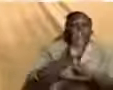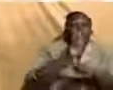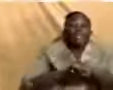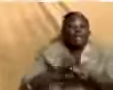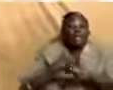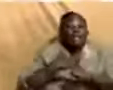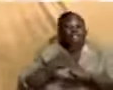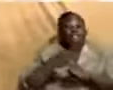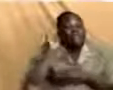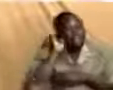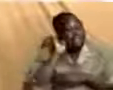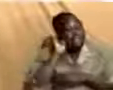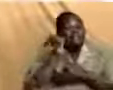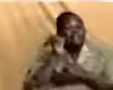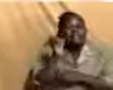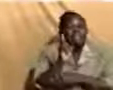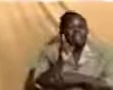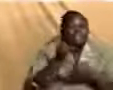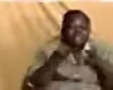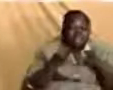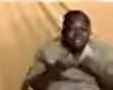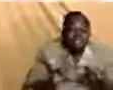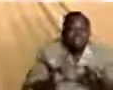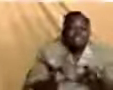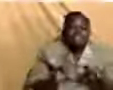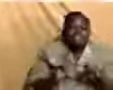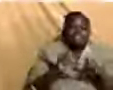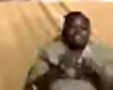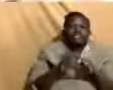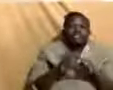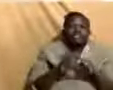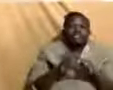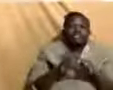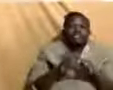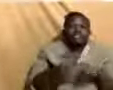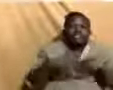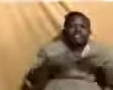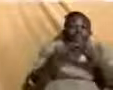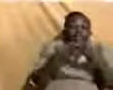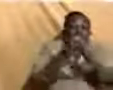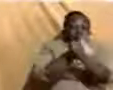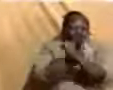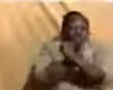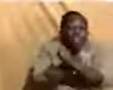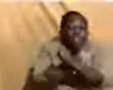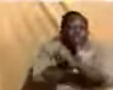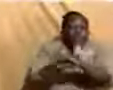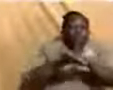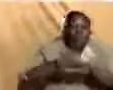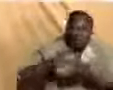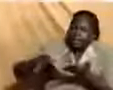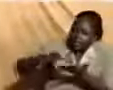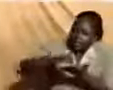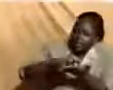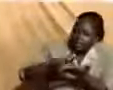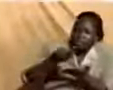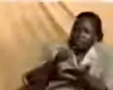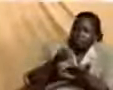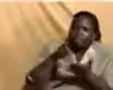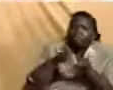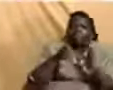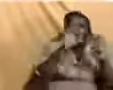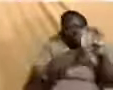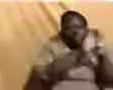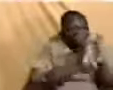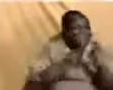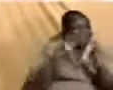hear the president's team trying to argue for blanket, absolute immunity on grounds outside the Constitution, you must